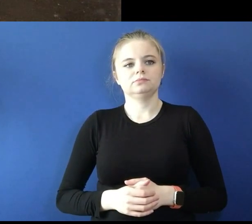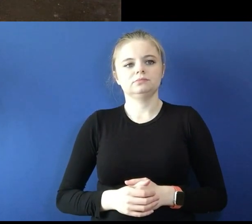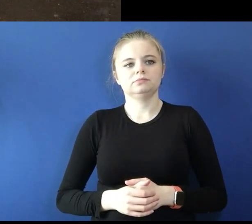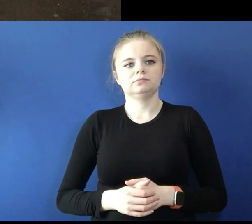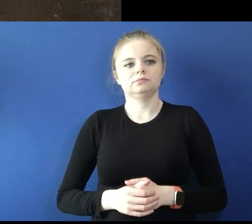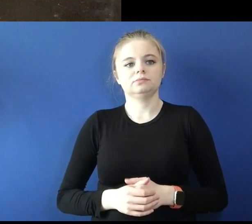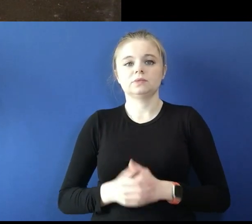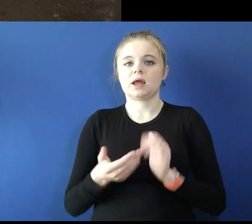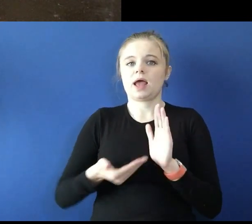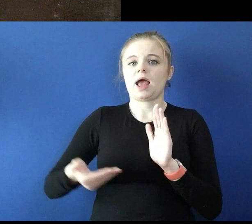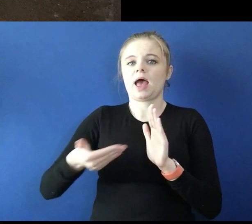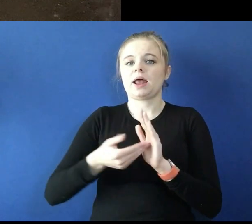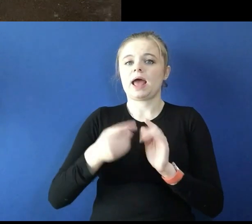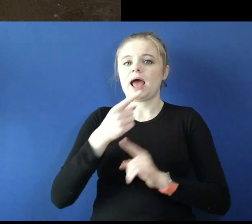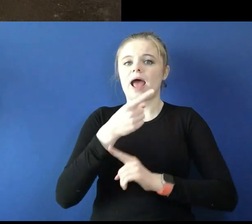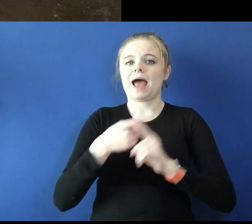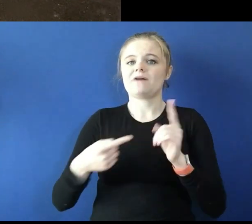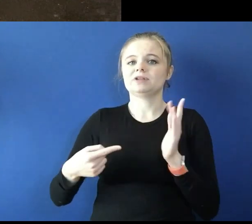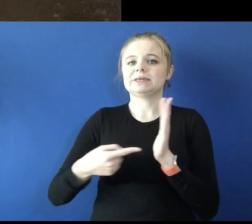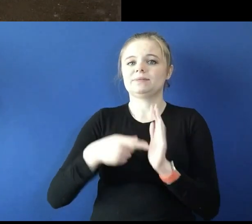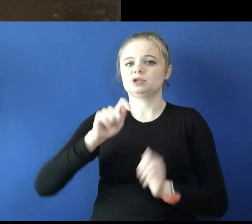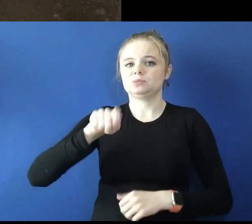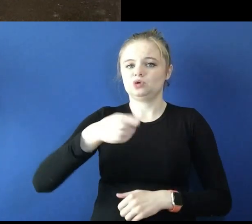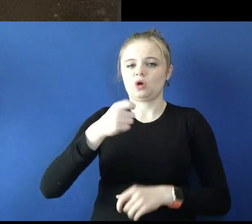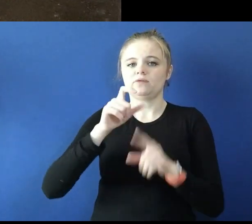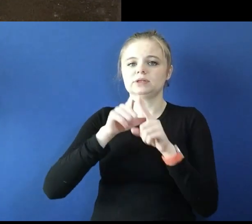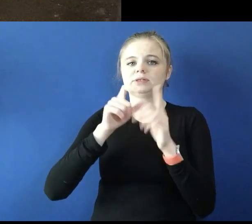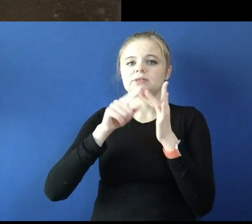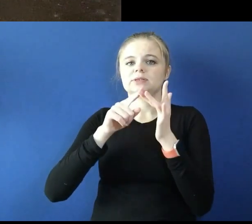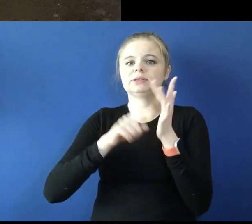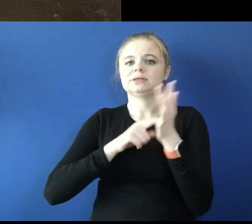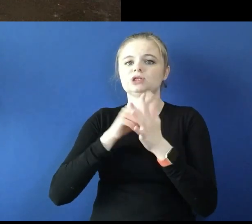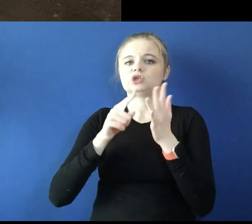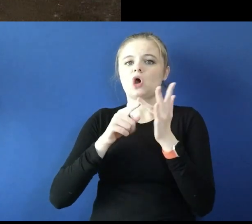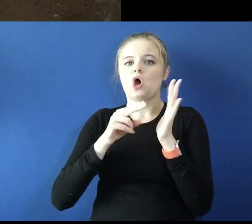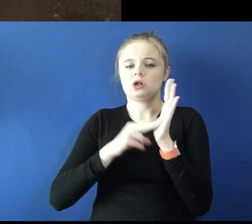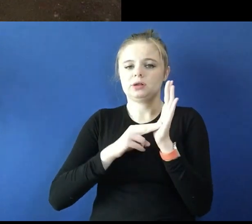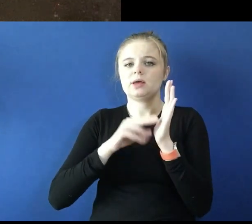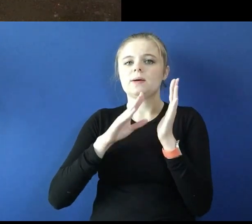I'm going to add 1/2 tablespoon of Dijon mustard.